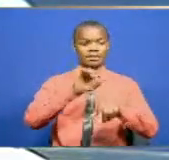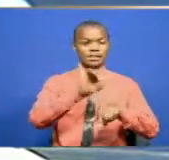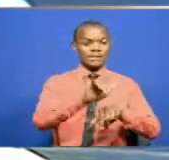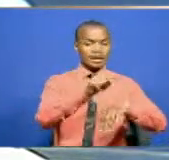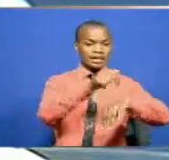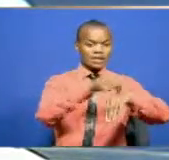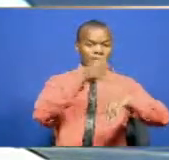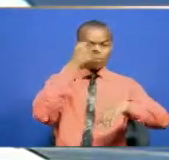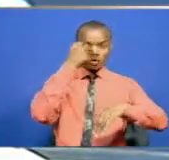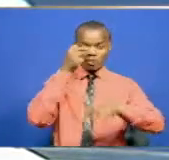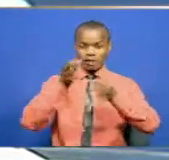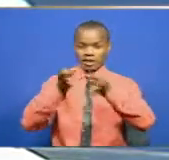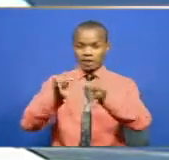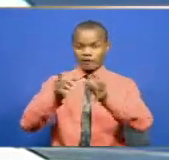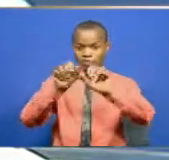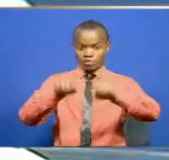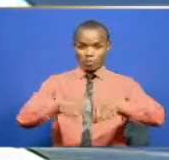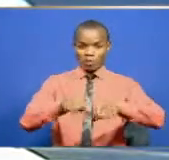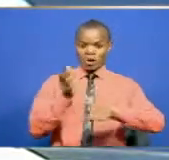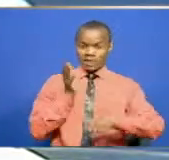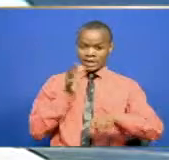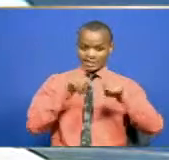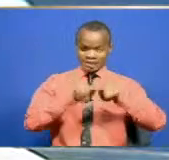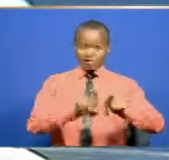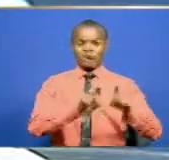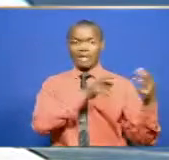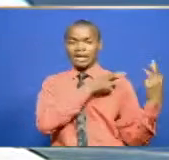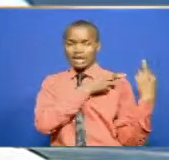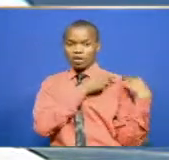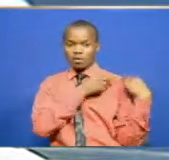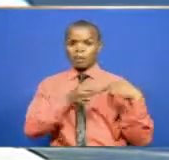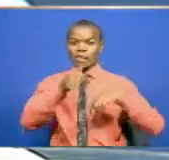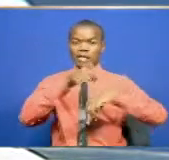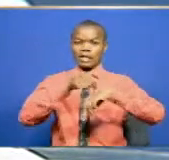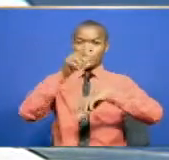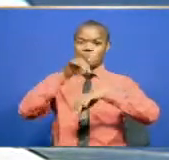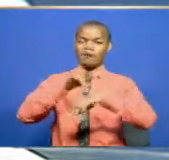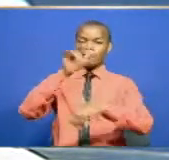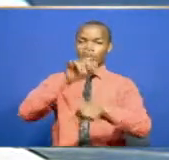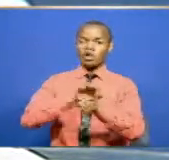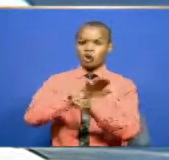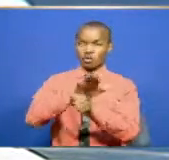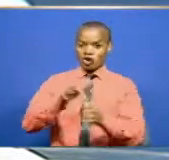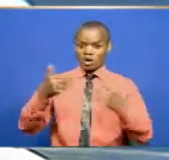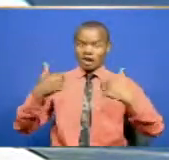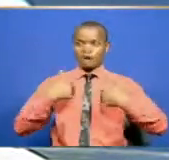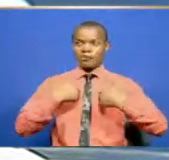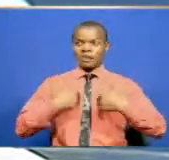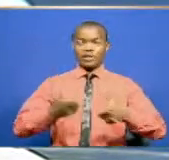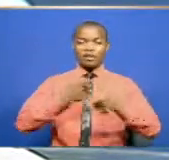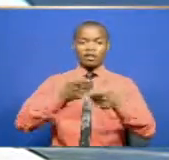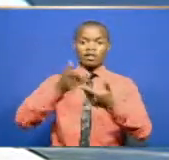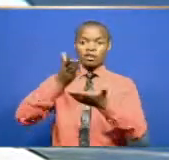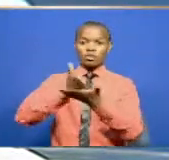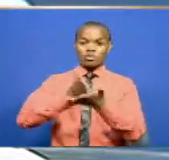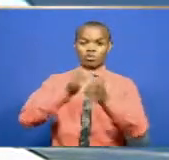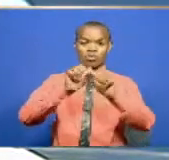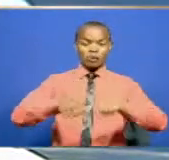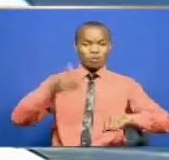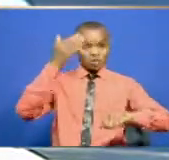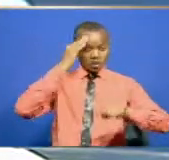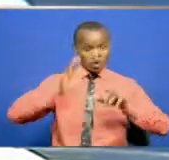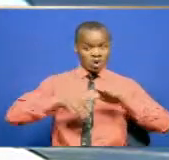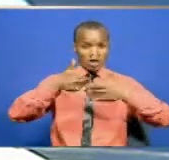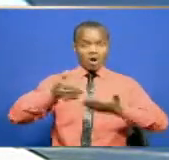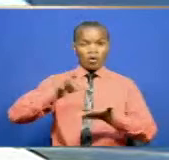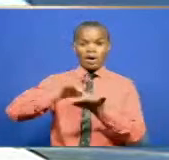you can. It's a personal responsibility. When you are infected with COVID-19, you will realize how expensive